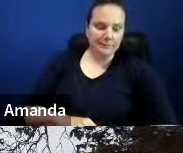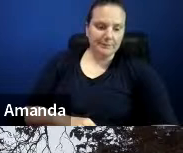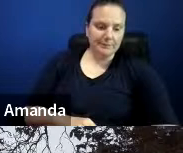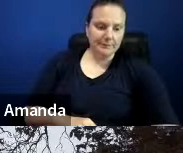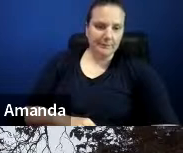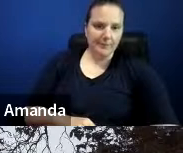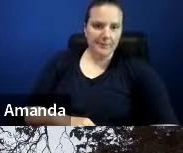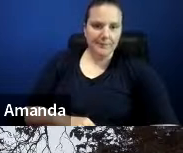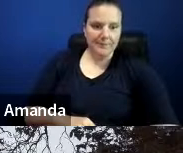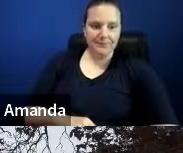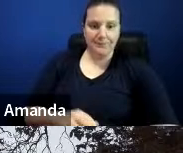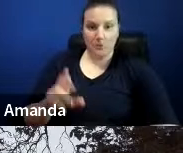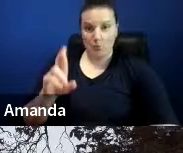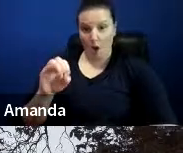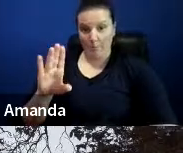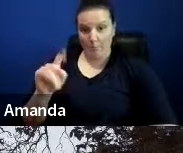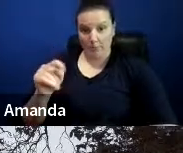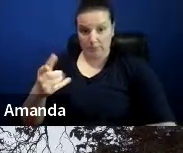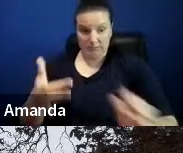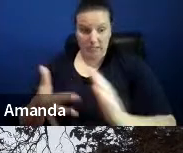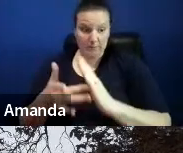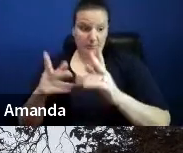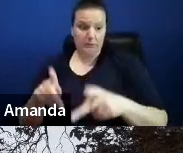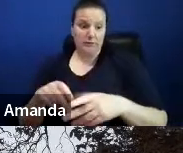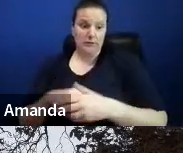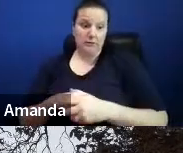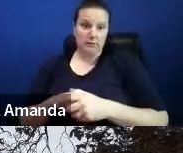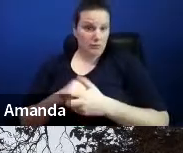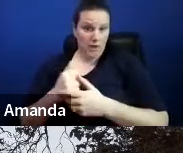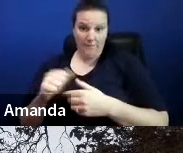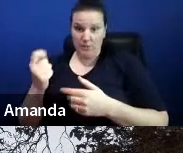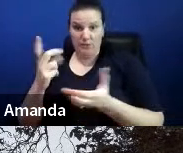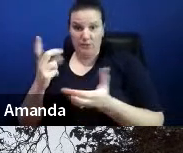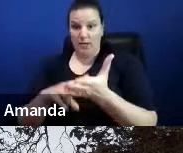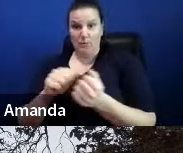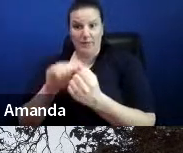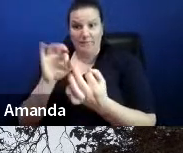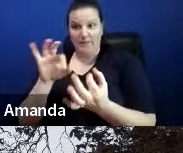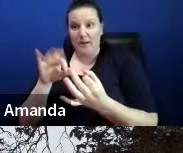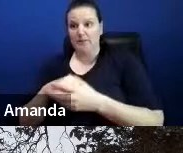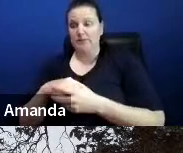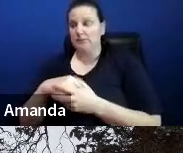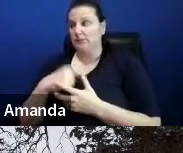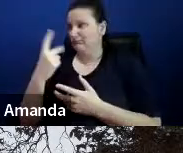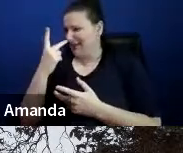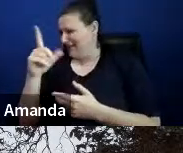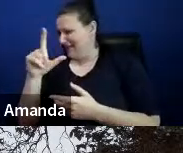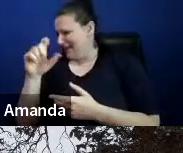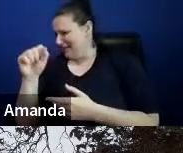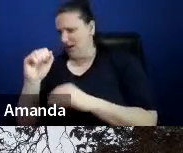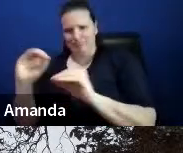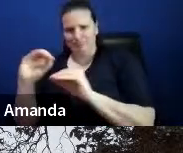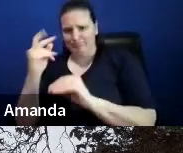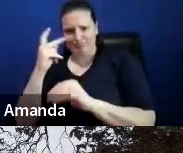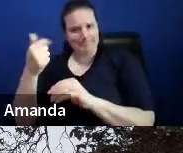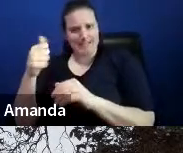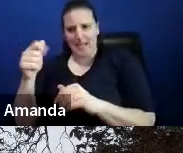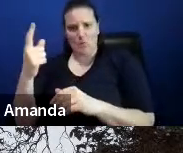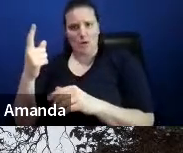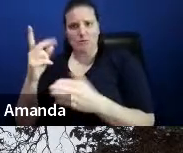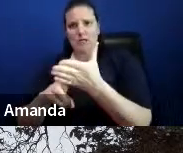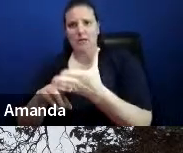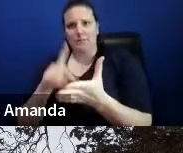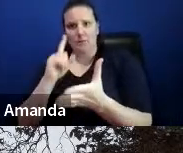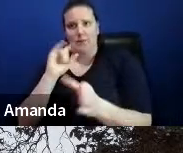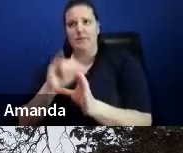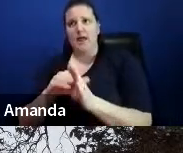anyone signed up to provide us public feedback? Hello, Lisa. No, I'm not seeing anyone joining